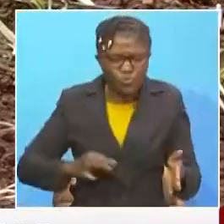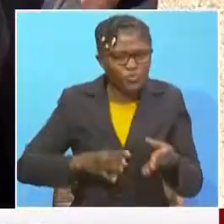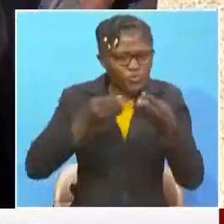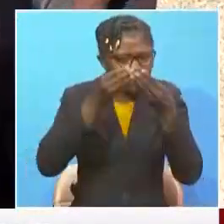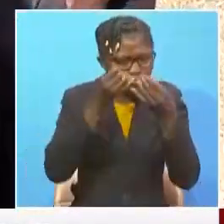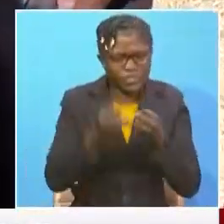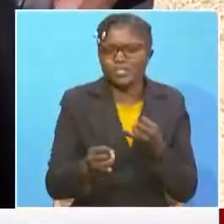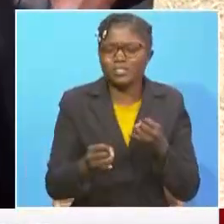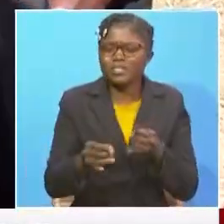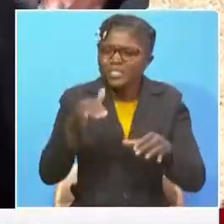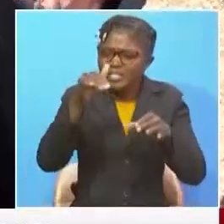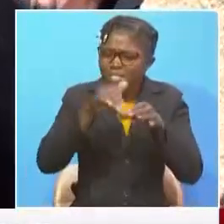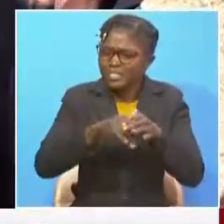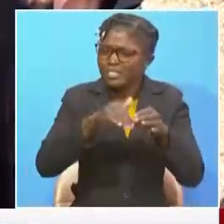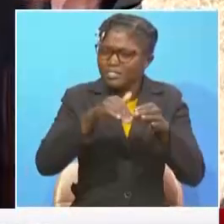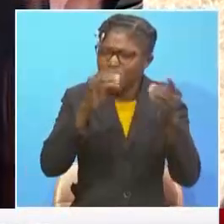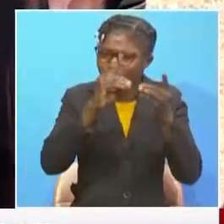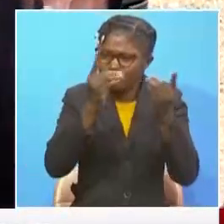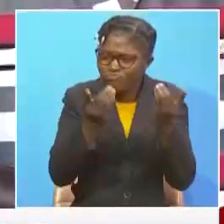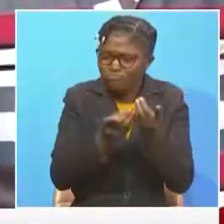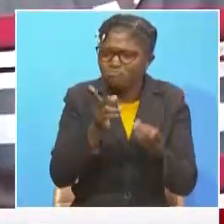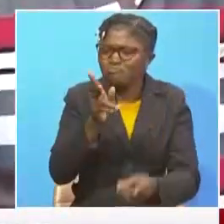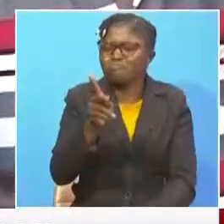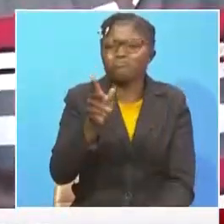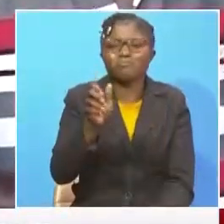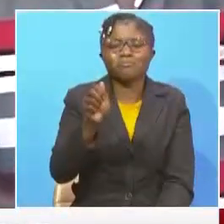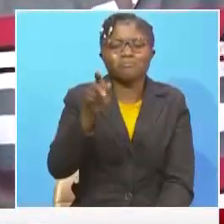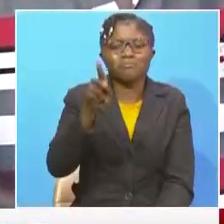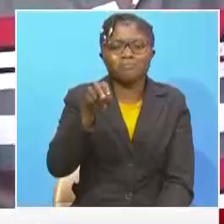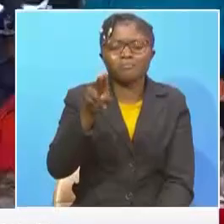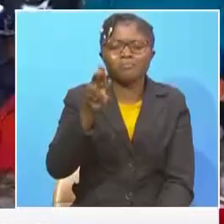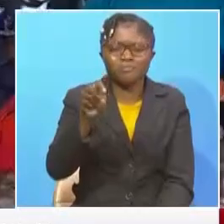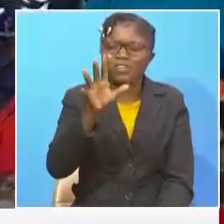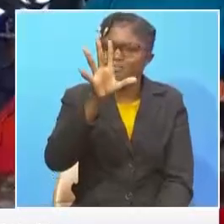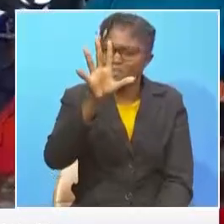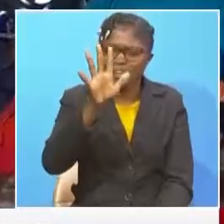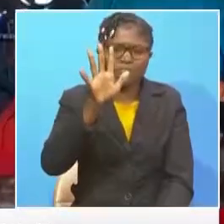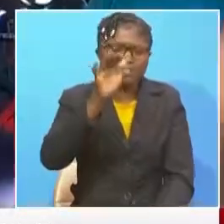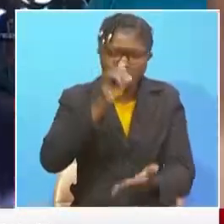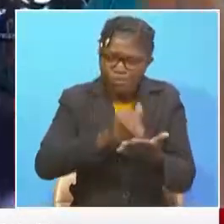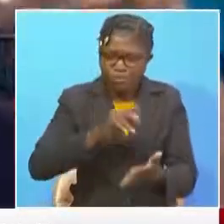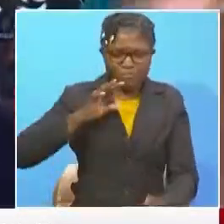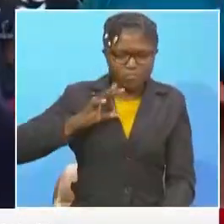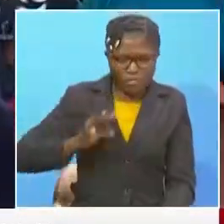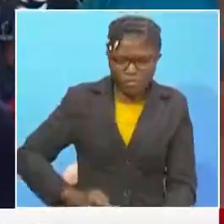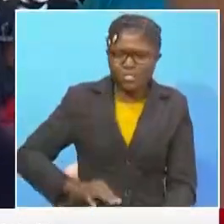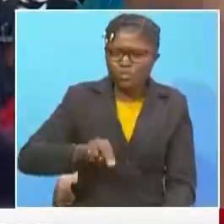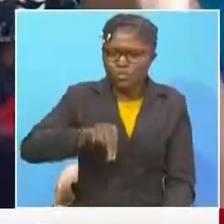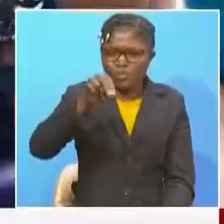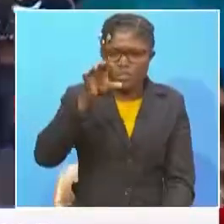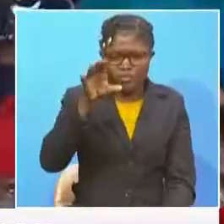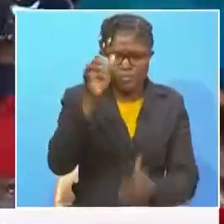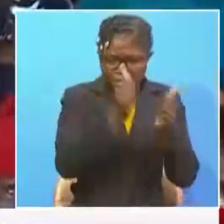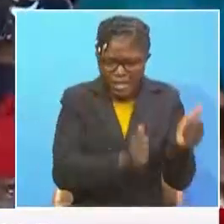Kaputa District earmarked to receive the highest allocation of 5,000 beneficiaries in the province. Martin Wansa, who is Northern Province Acting